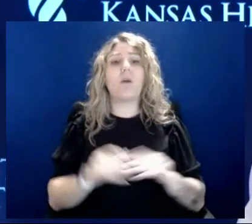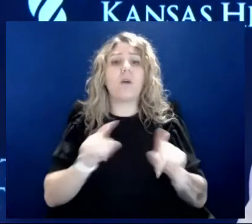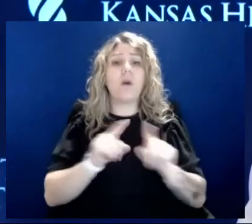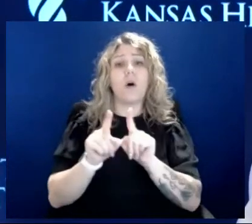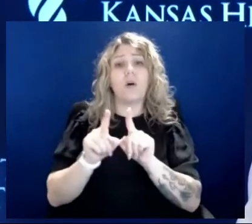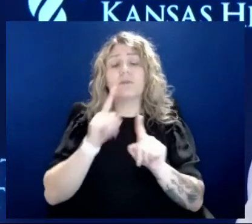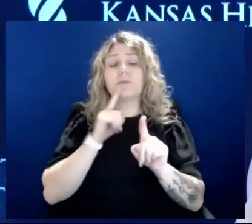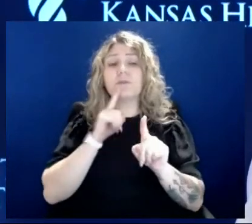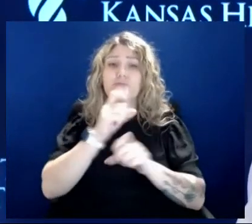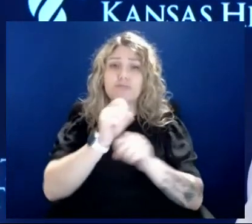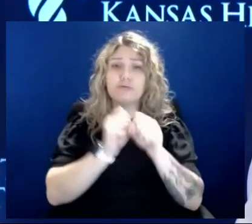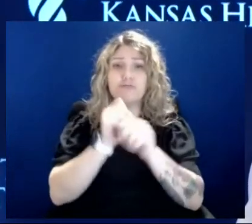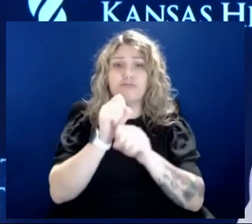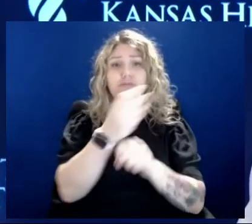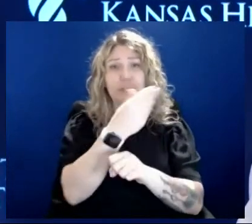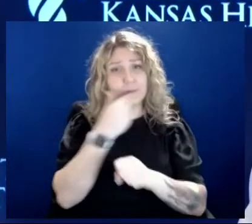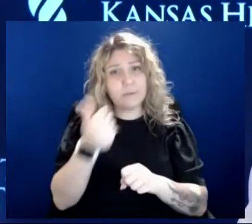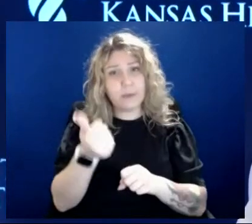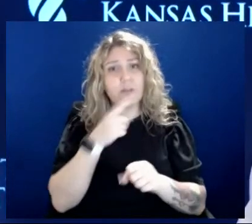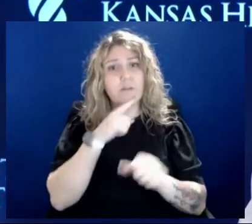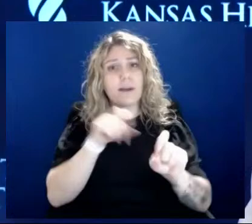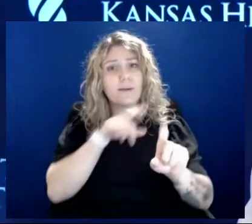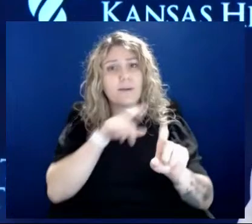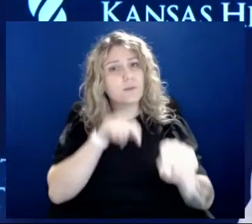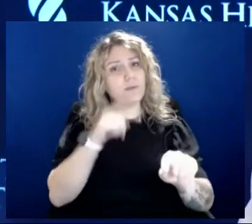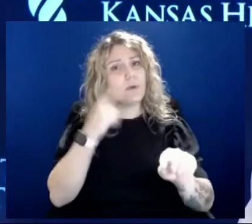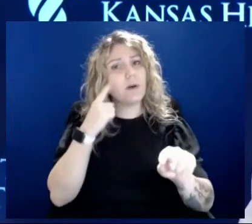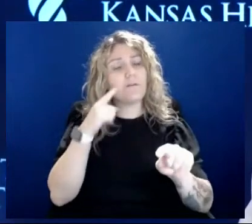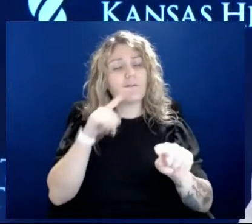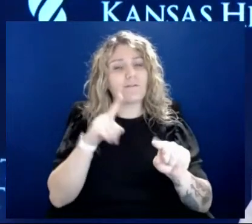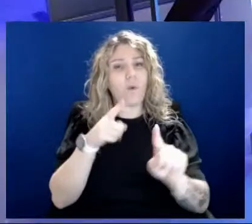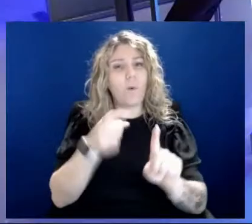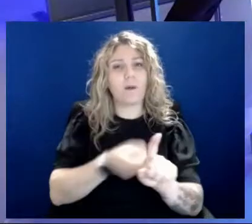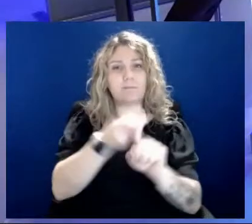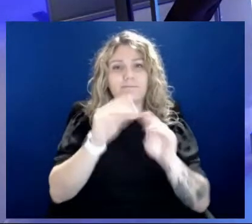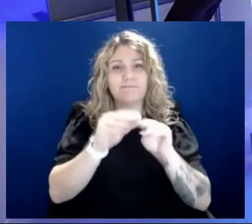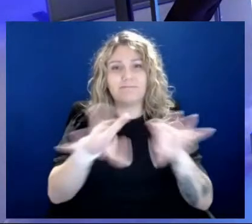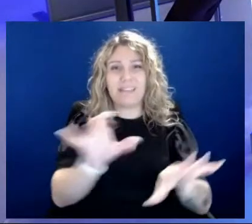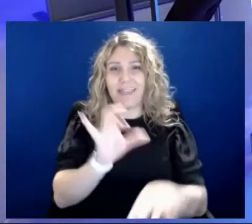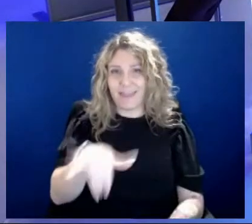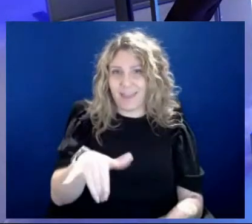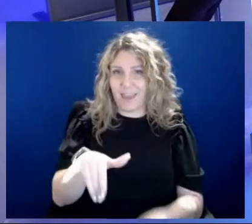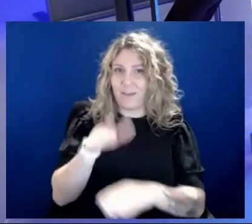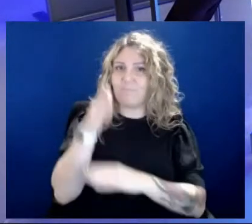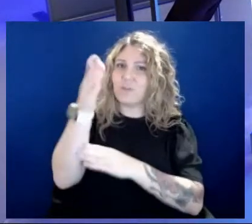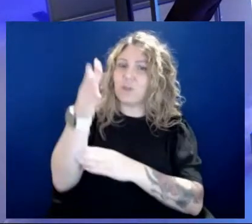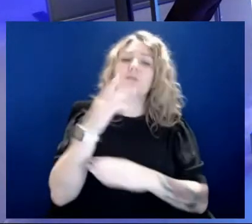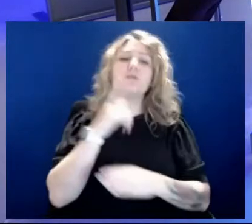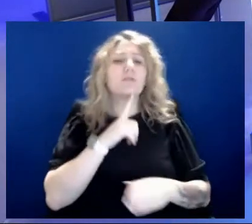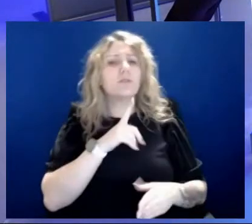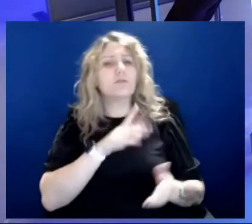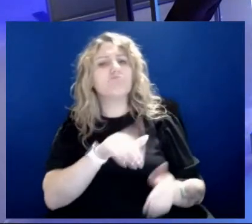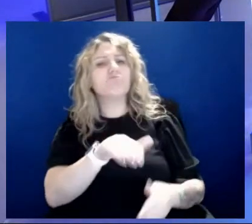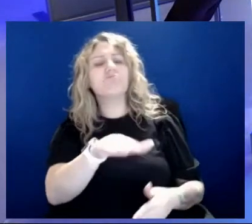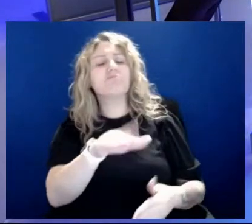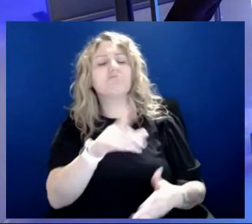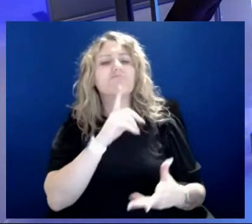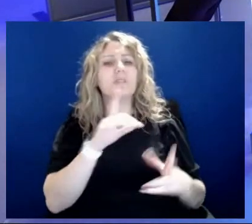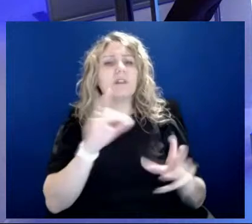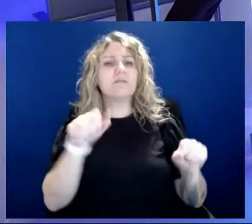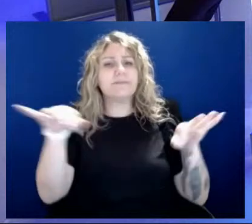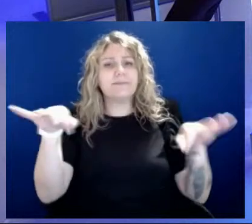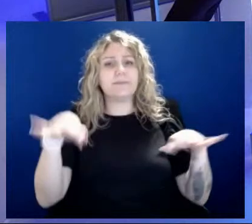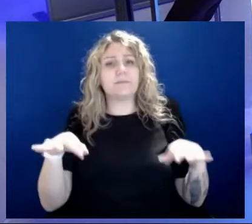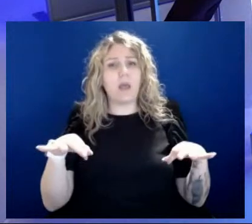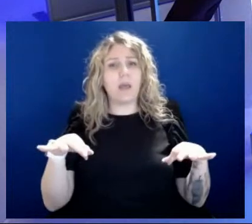better position to respond to pandemics like this in the future. So Dr. Satterwhite, jump in here with us. Explain to folks exactly